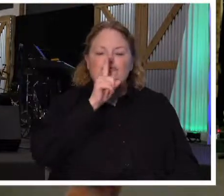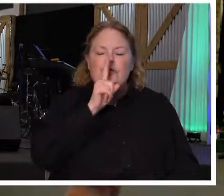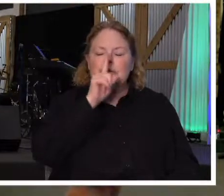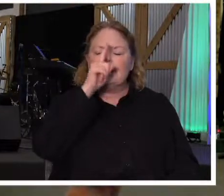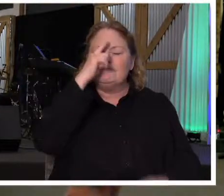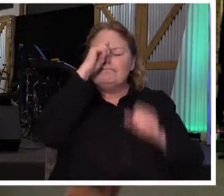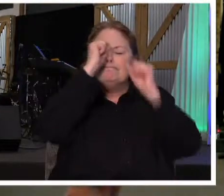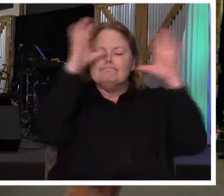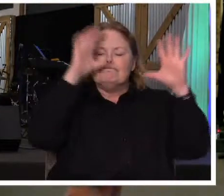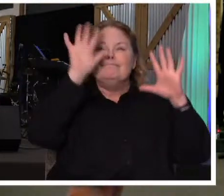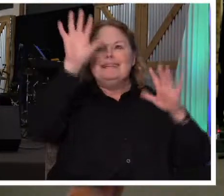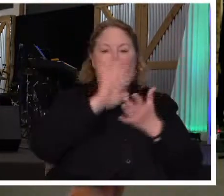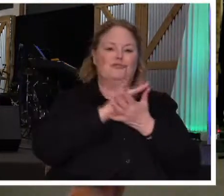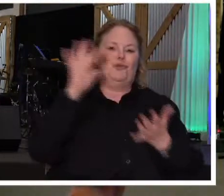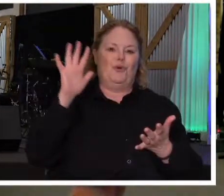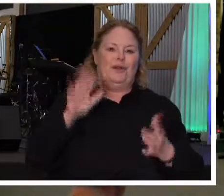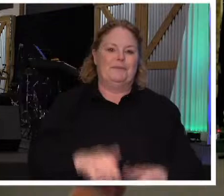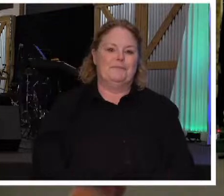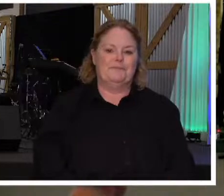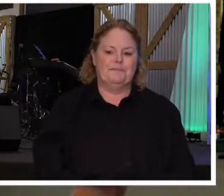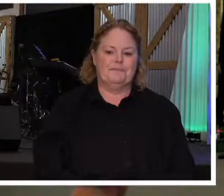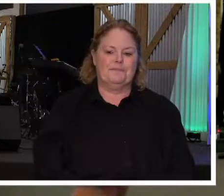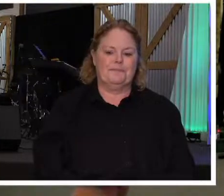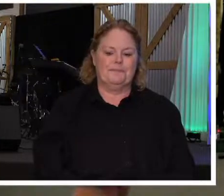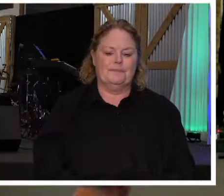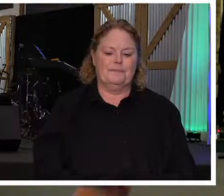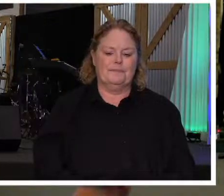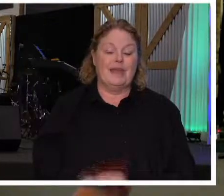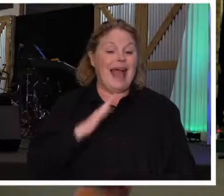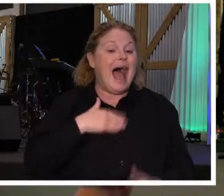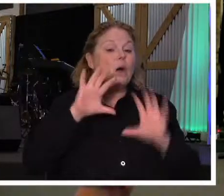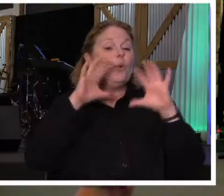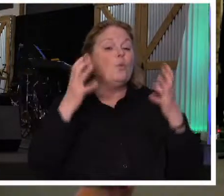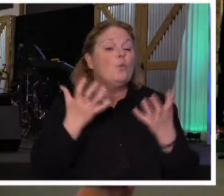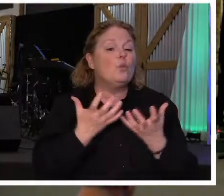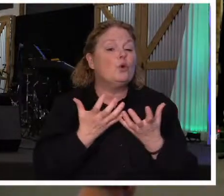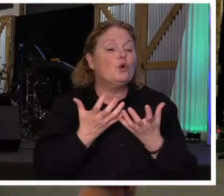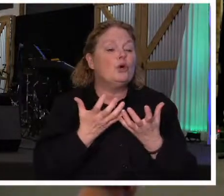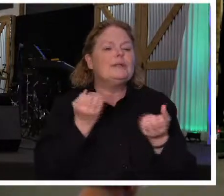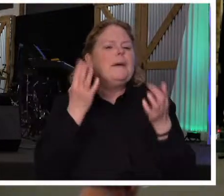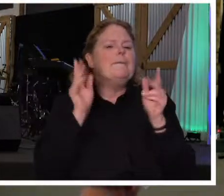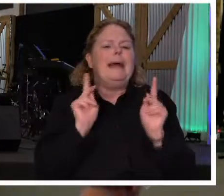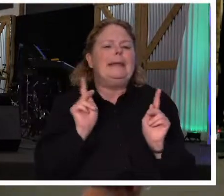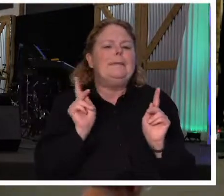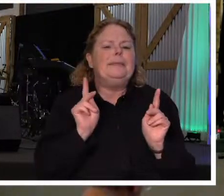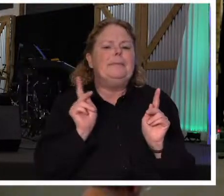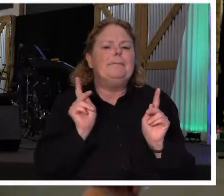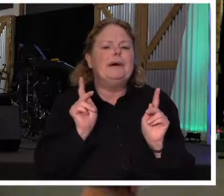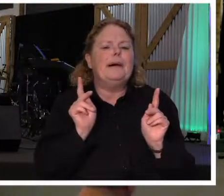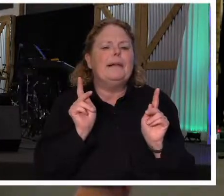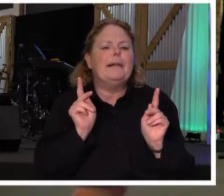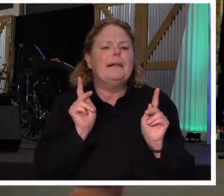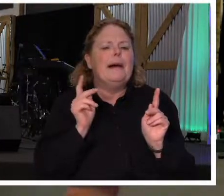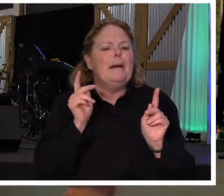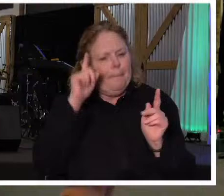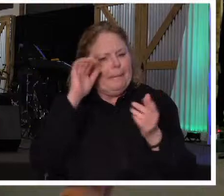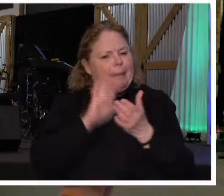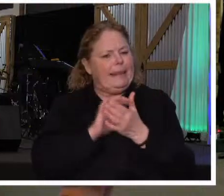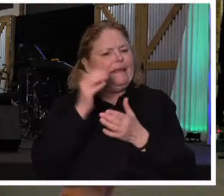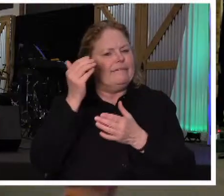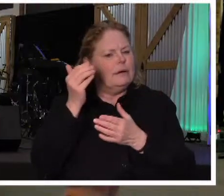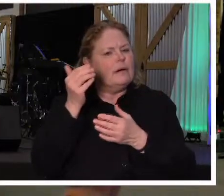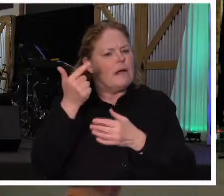of reasons that people believe in God in our world today. There are some that look at the creation of the world and the way that things are ordered, and